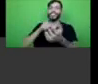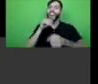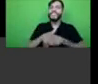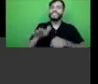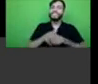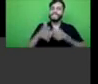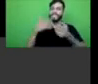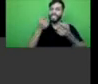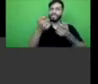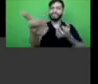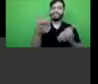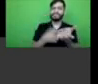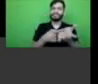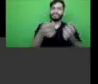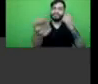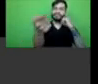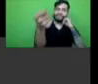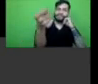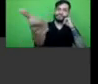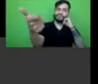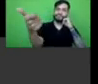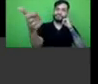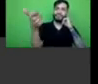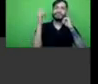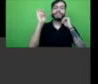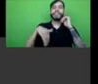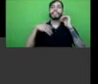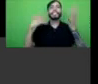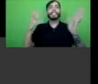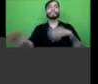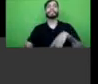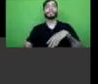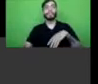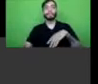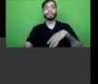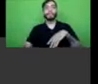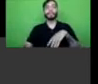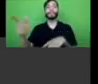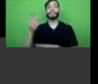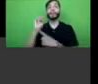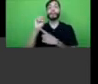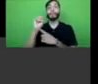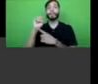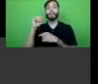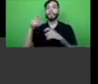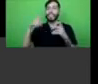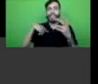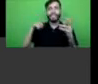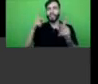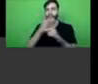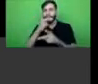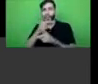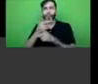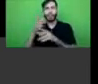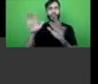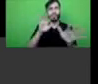As Leroy Moore says, we have to be careful not to let our organizing erase